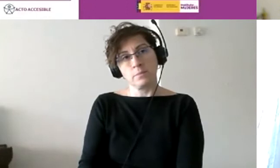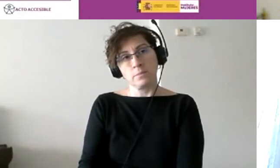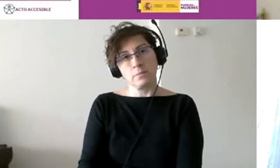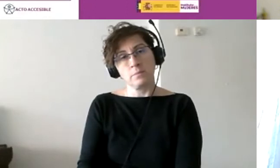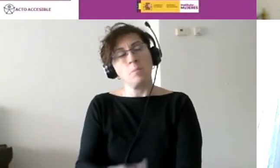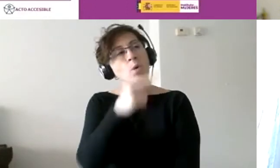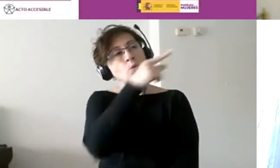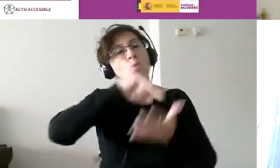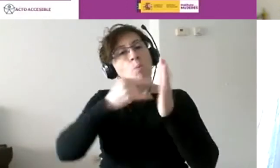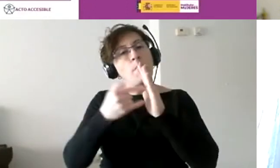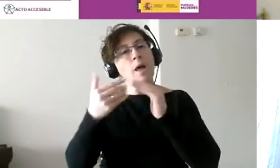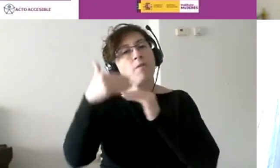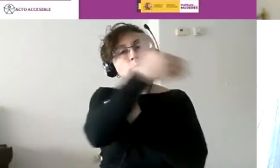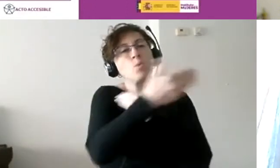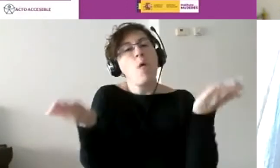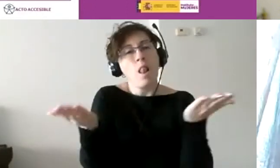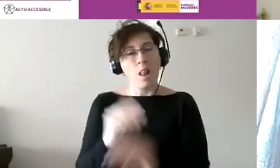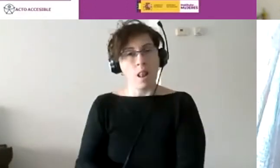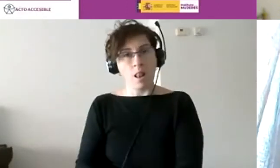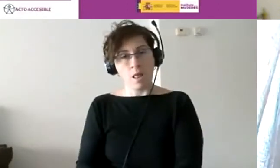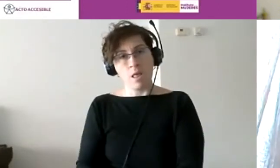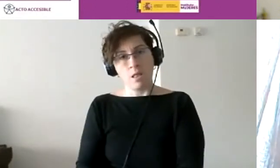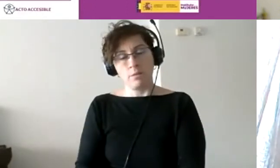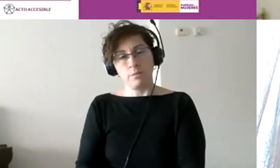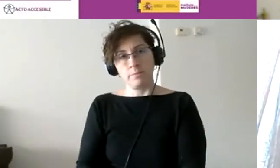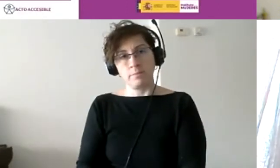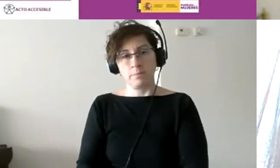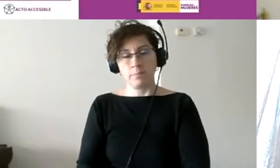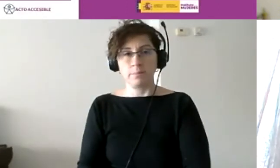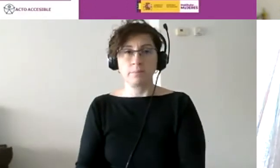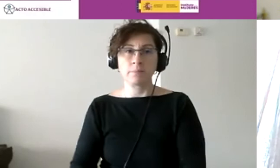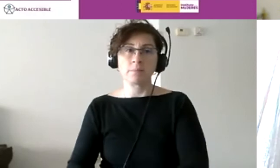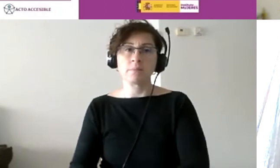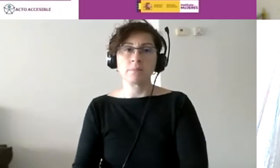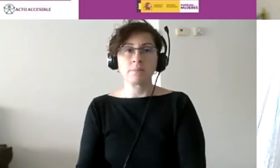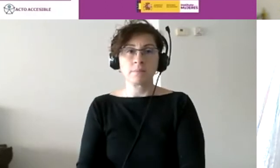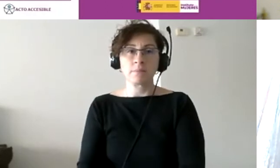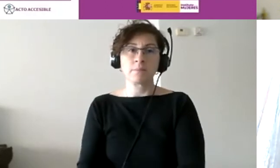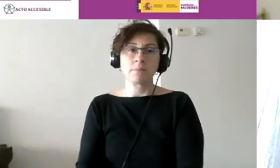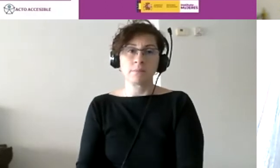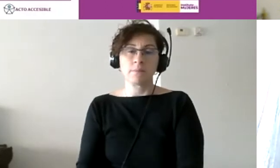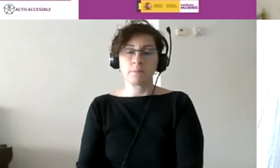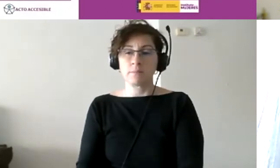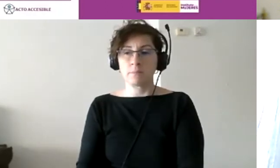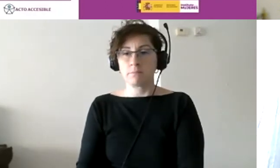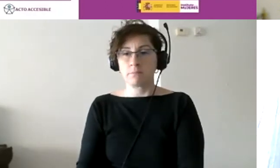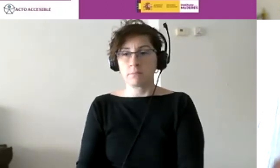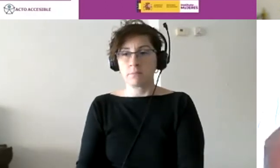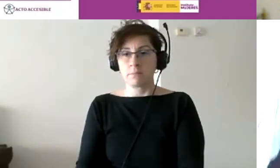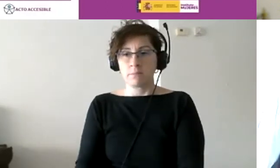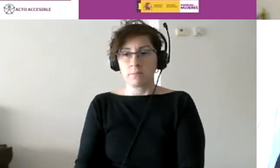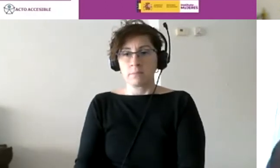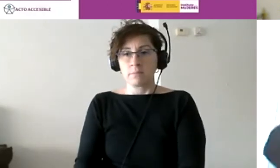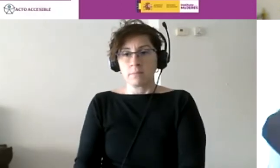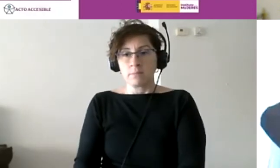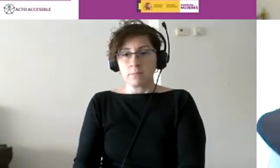Well, I contact with the municipal commune here in Sweden, and I showed